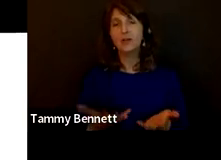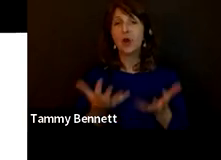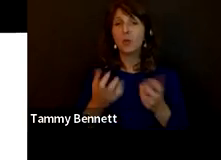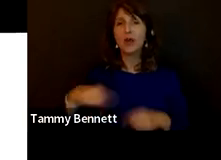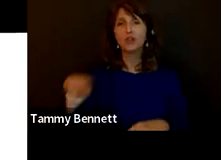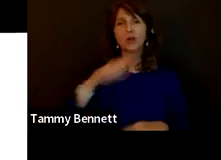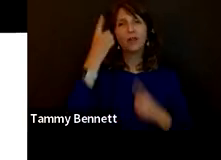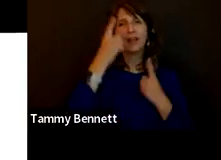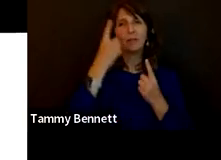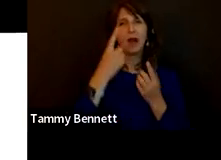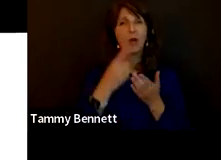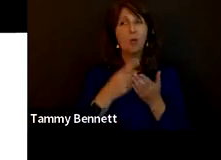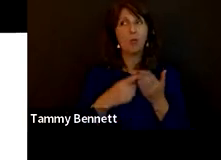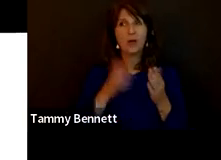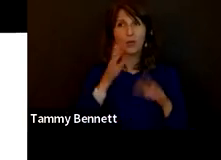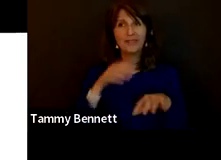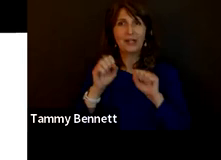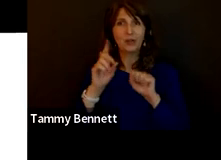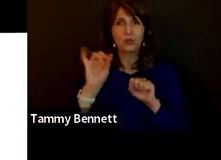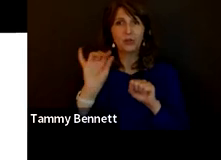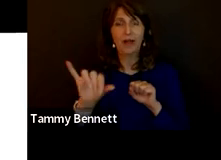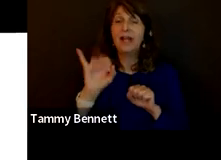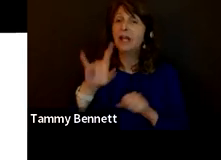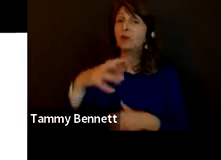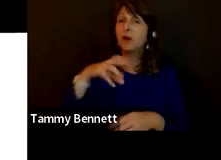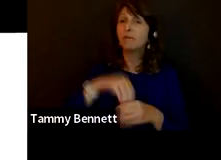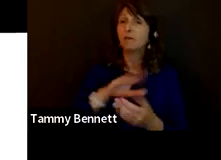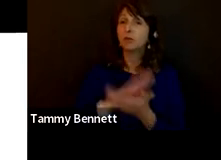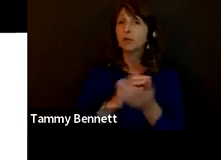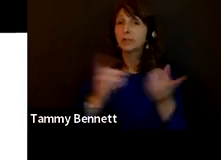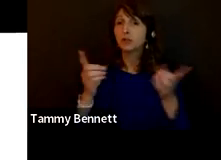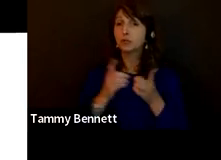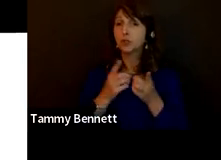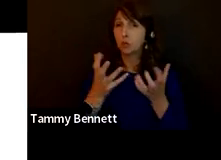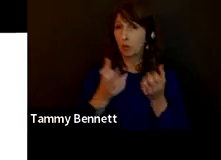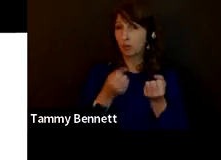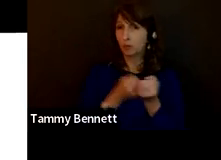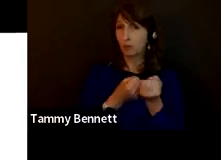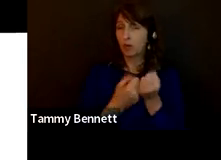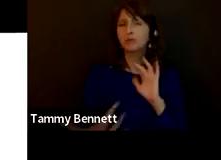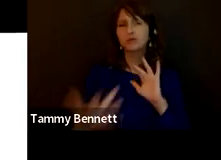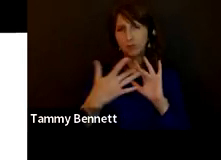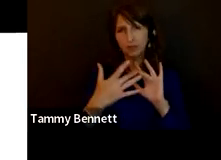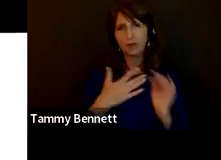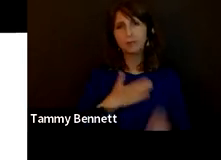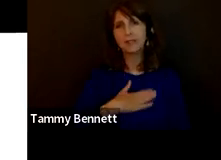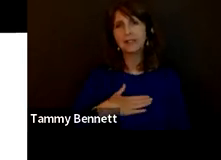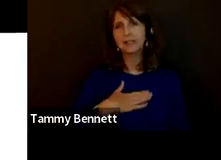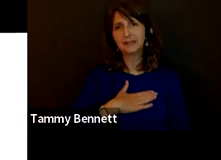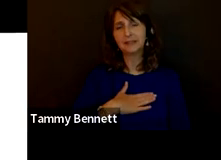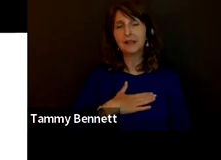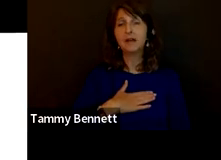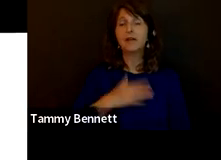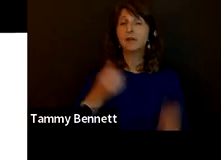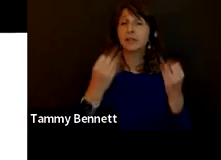that. And if you are a member of a school district and you find that you think that you need some support with that, please feel free to reach out to me. There are several articles